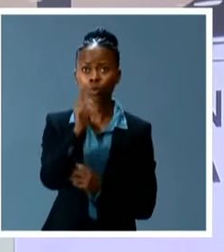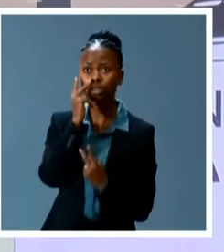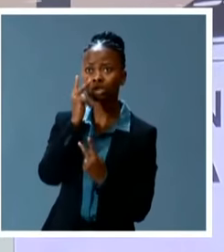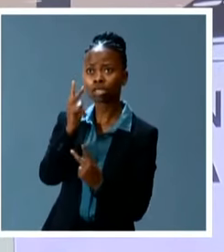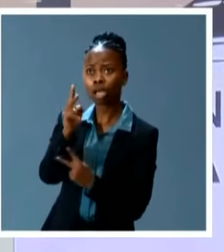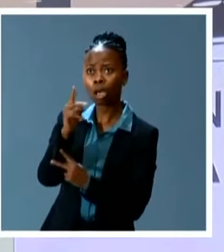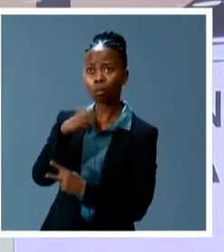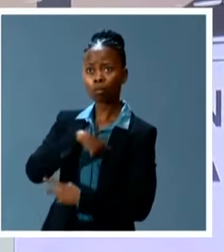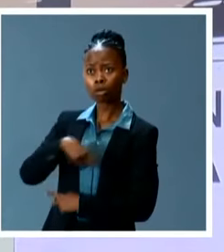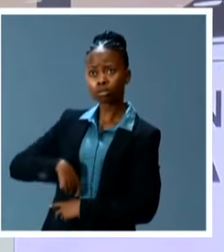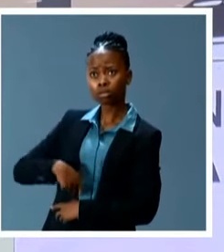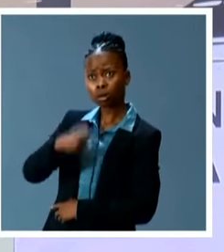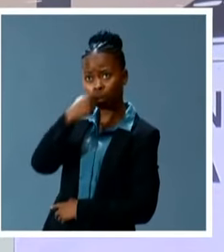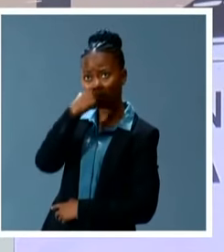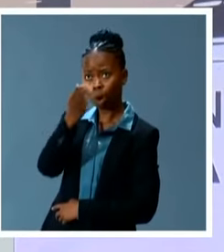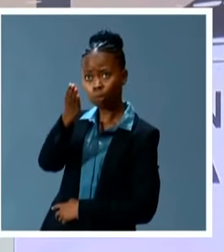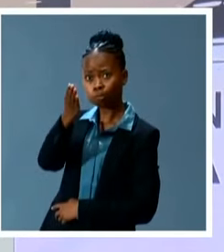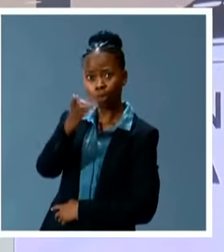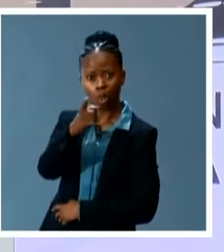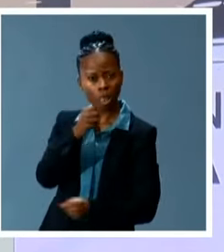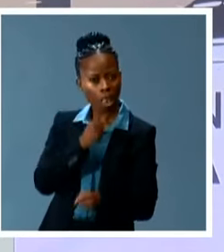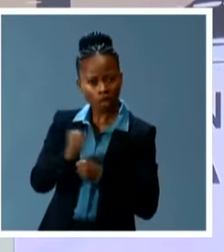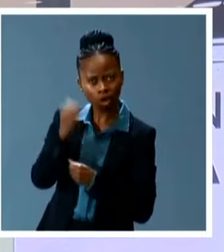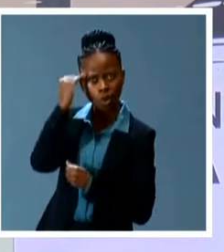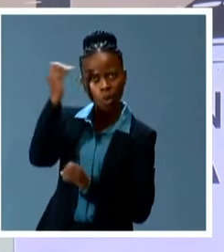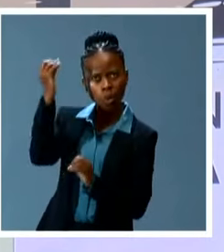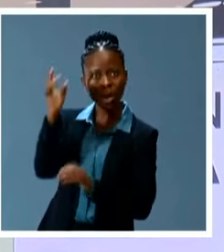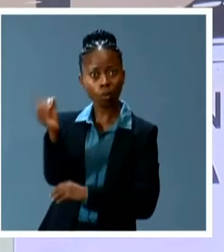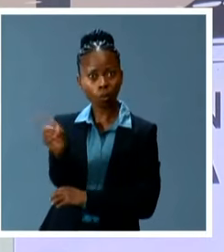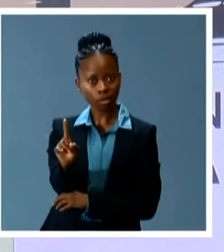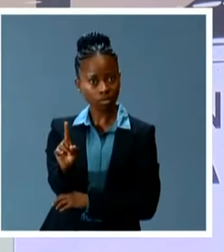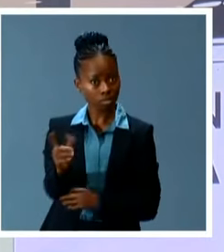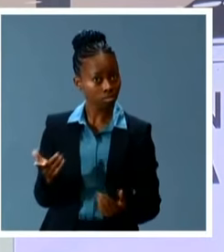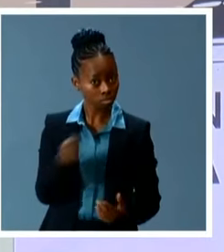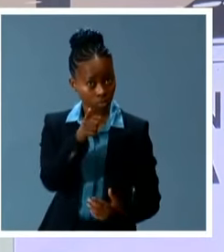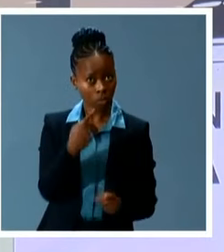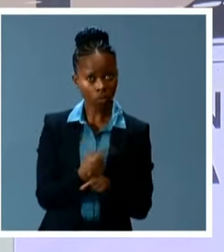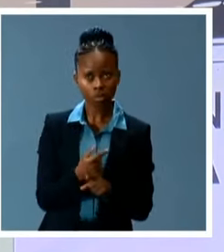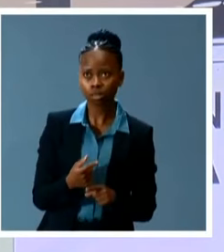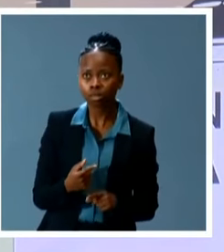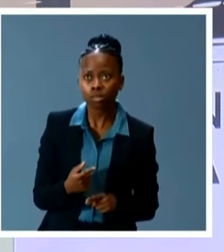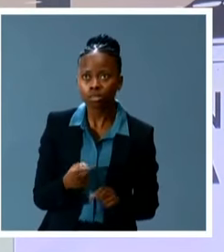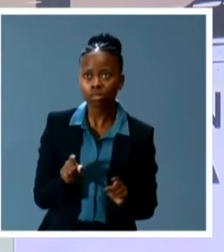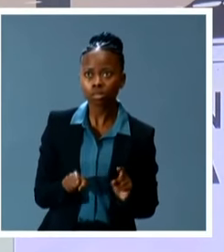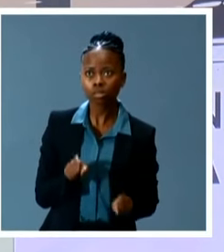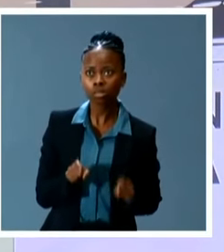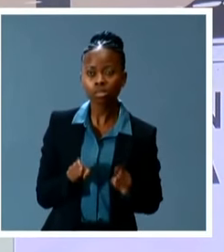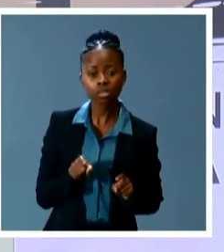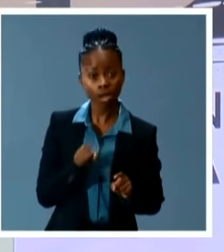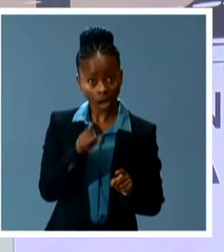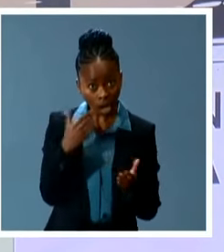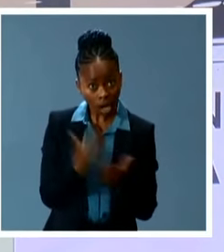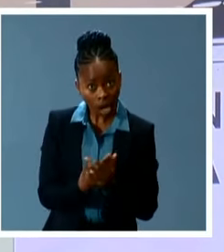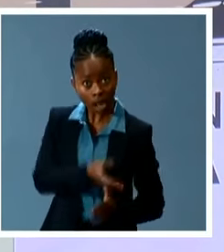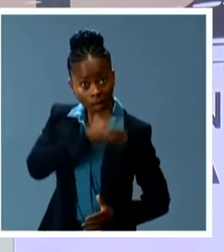know what he will be bringing. He could easily be bringing back Puza